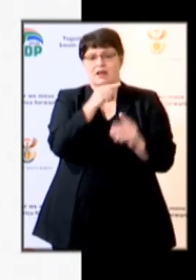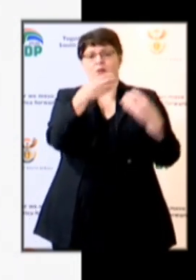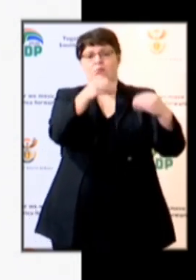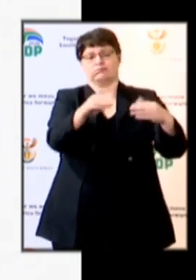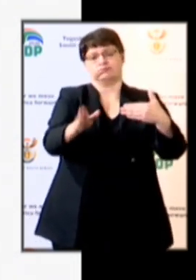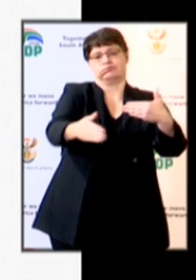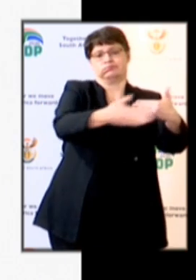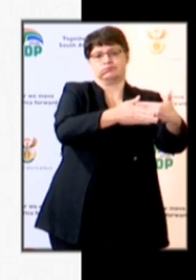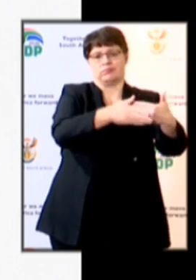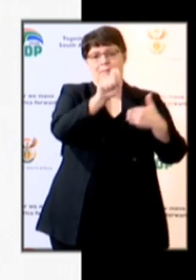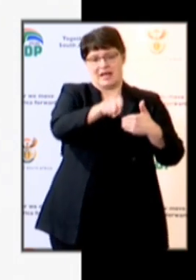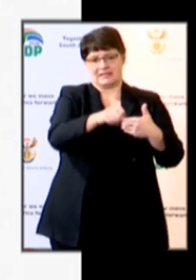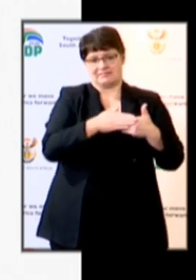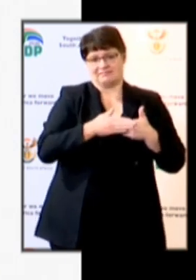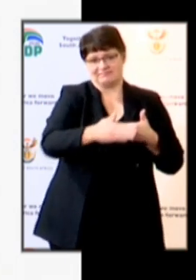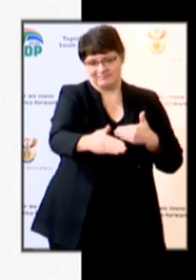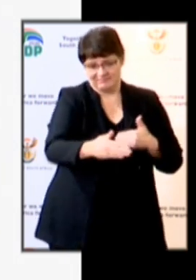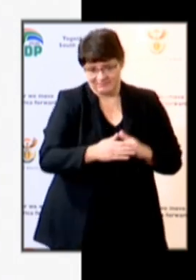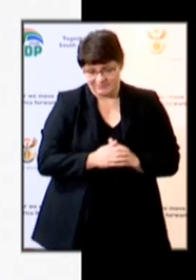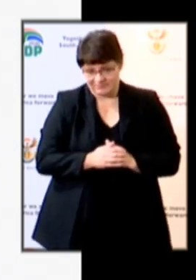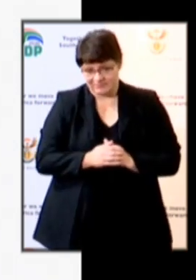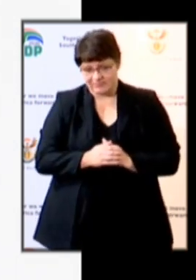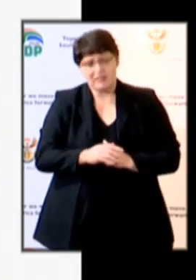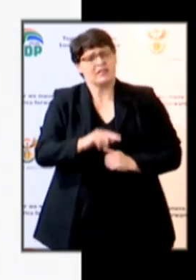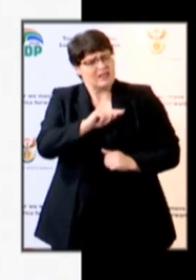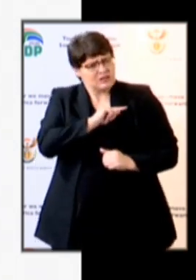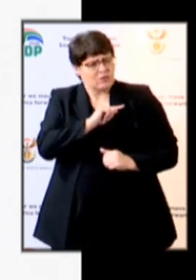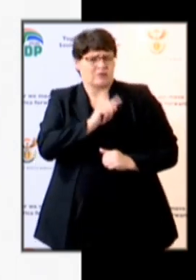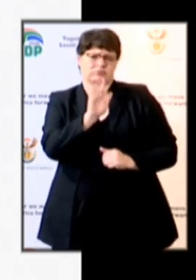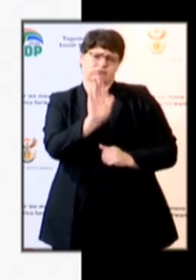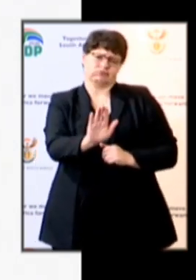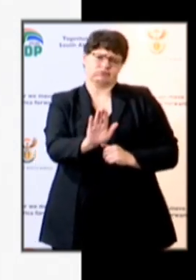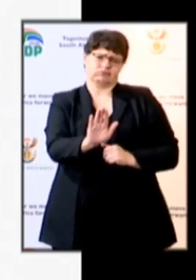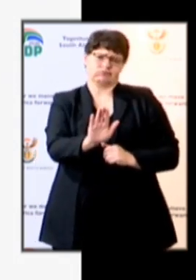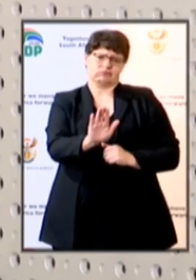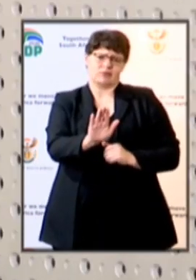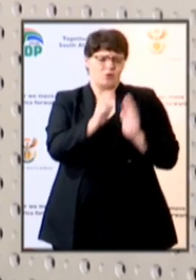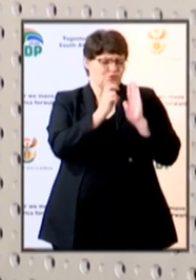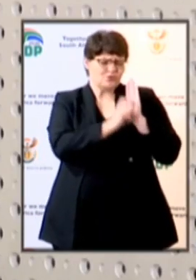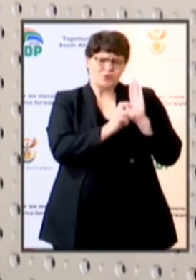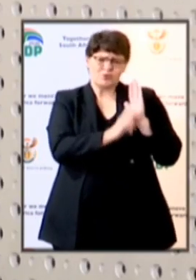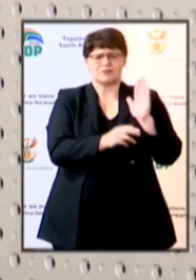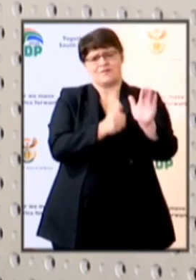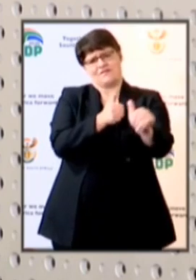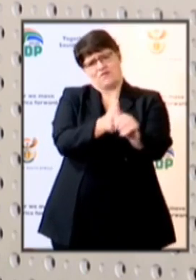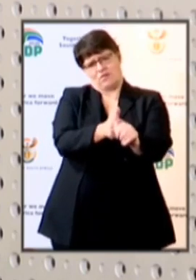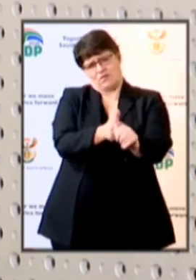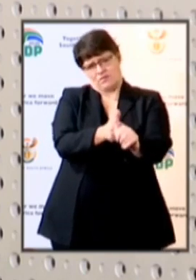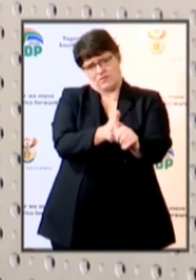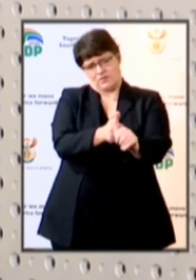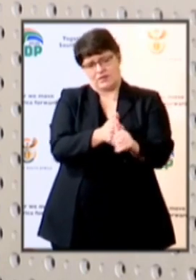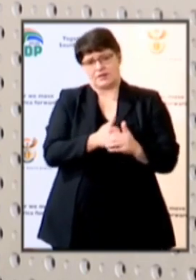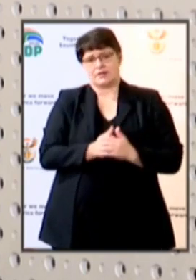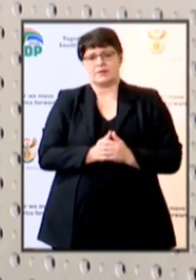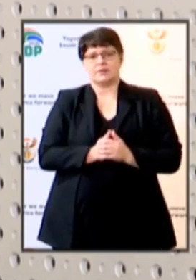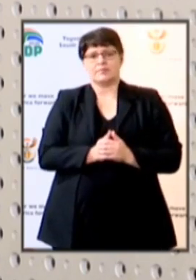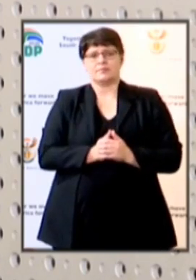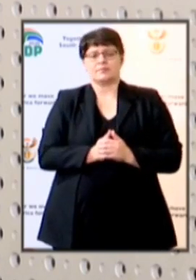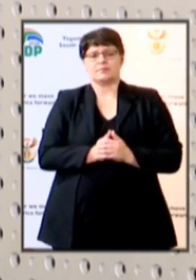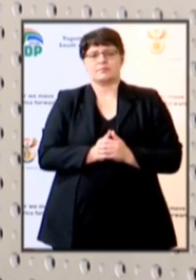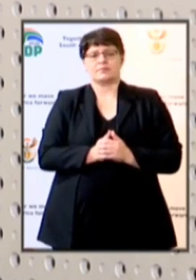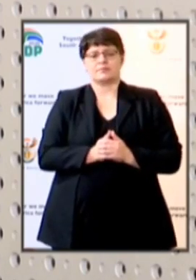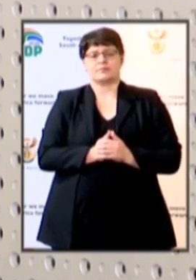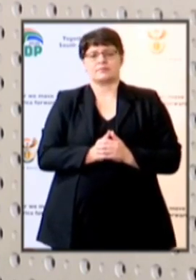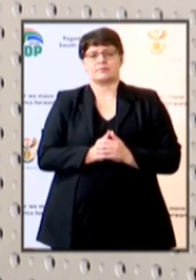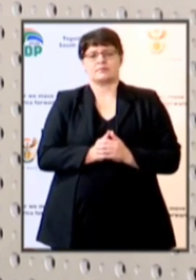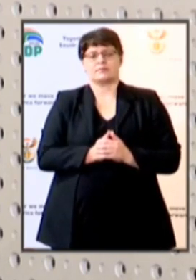it's very important to ensure that we keep to those things. So we will be putting